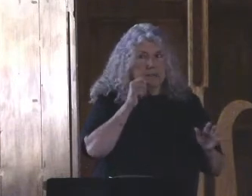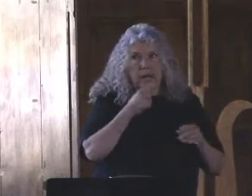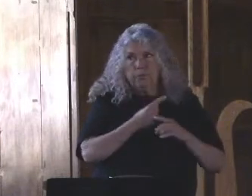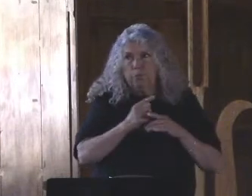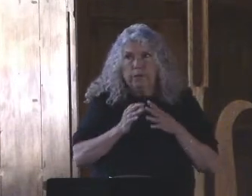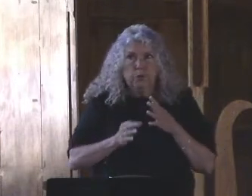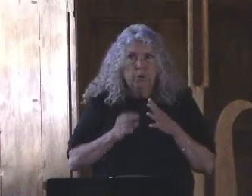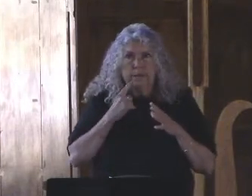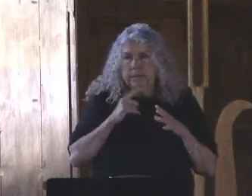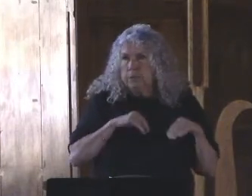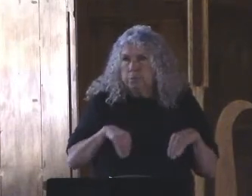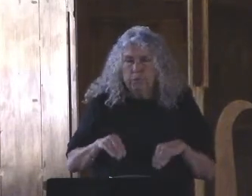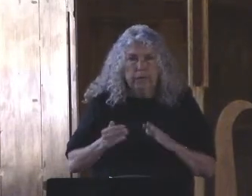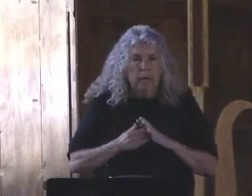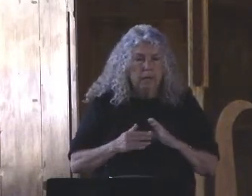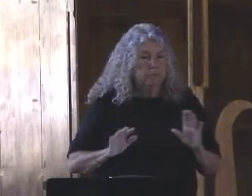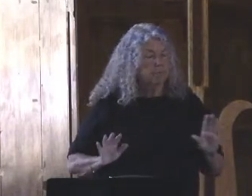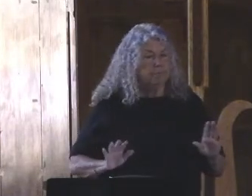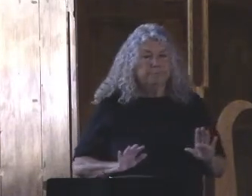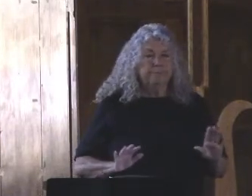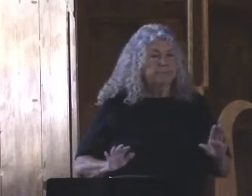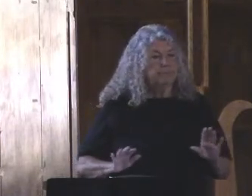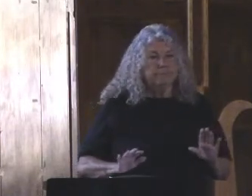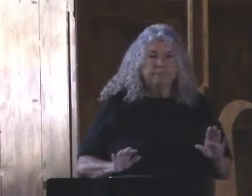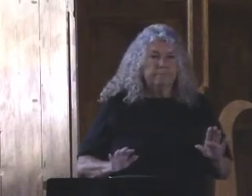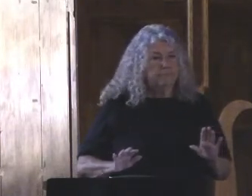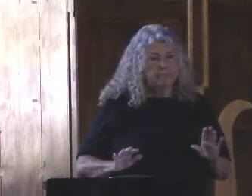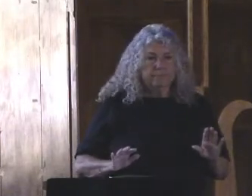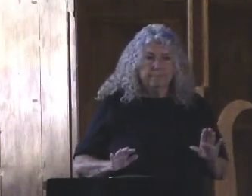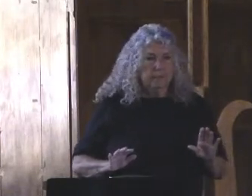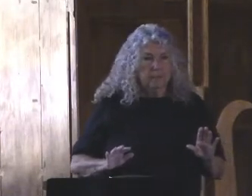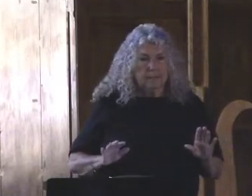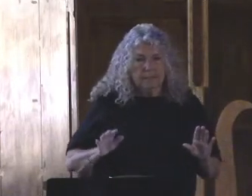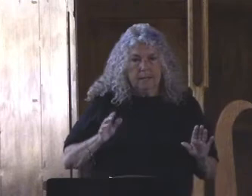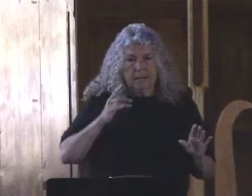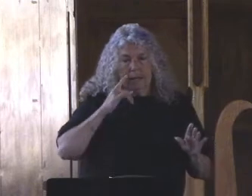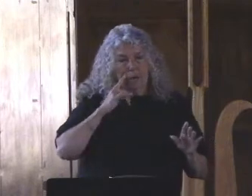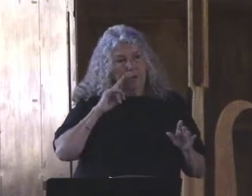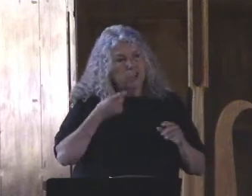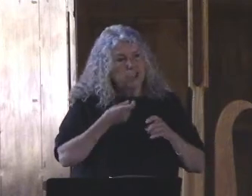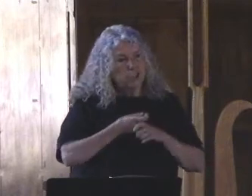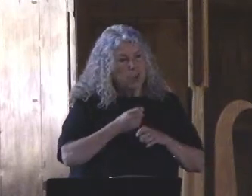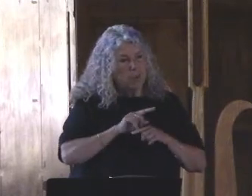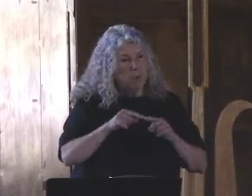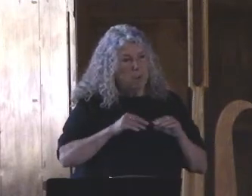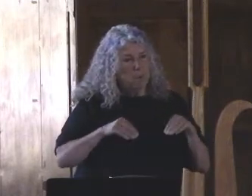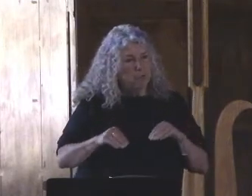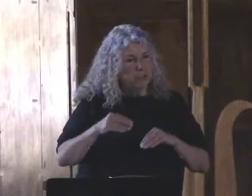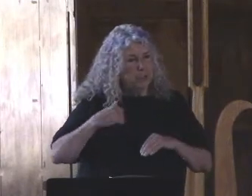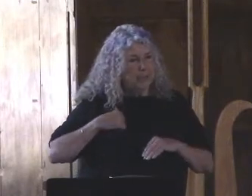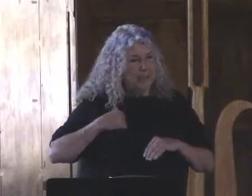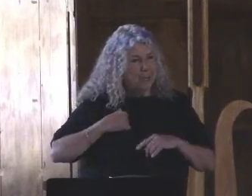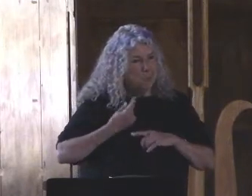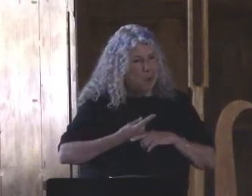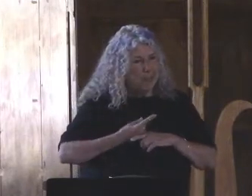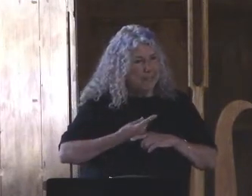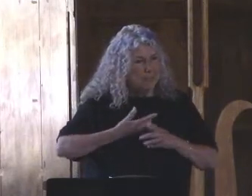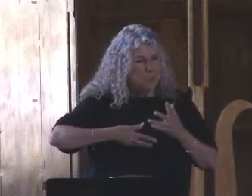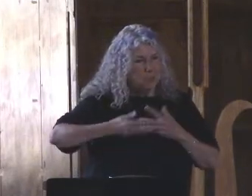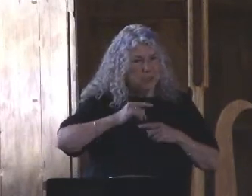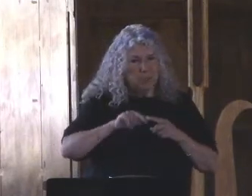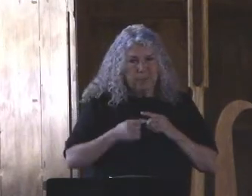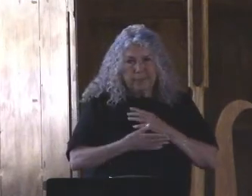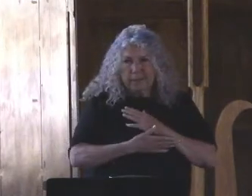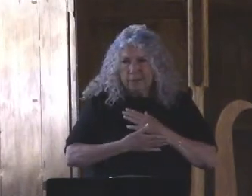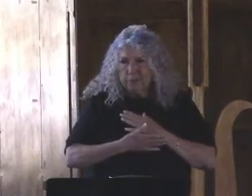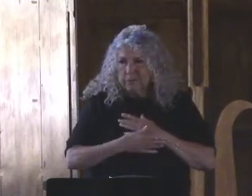right choice, I have to move on. There's always jokes about moving to Canada in times like this, socially, when our country